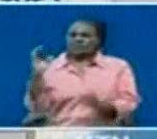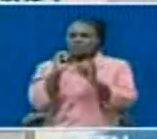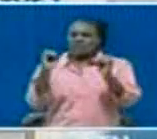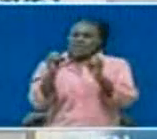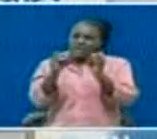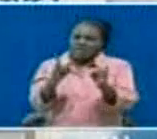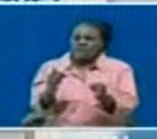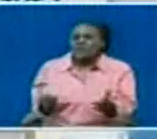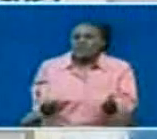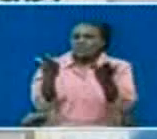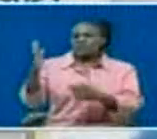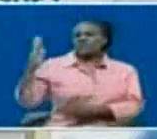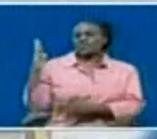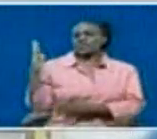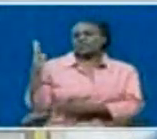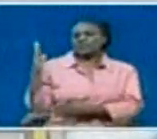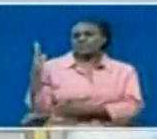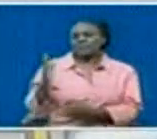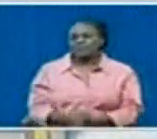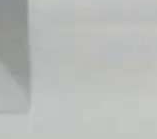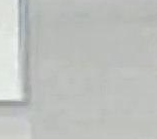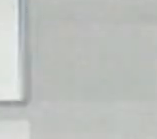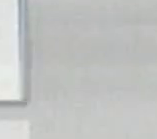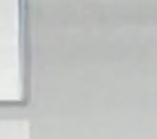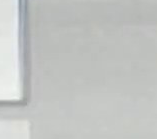improves. Charles Gitonga, KTN Business.